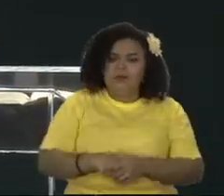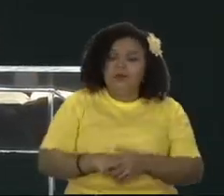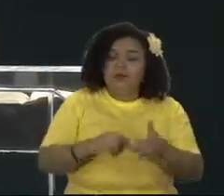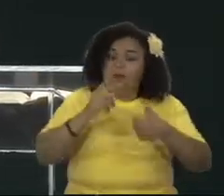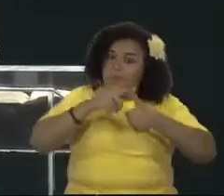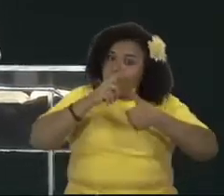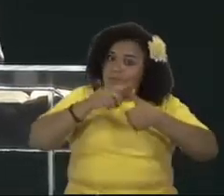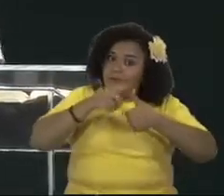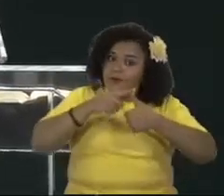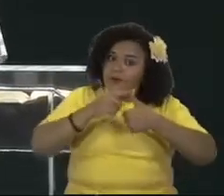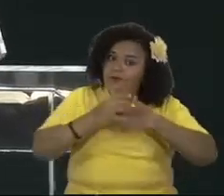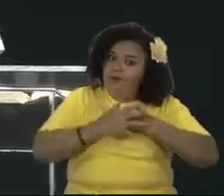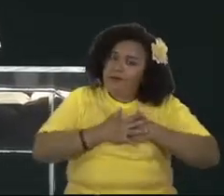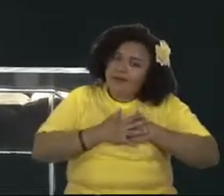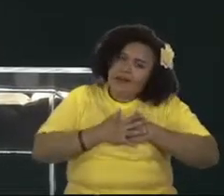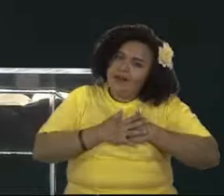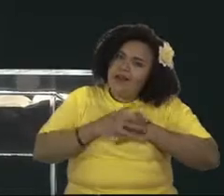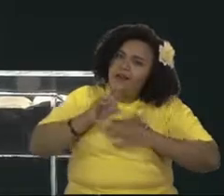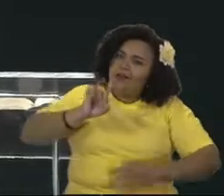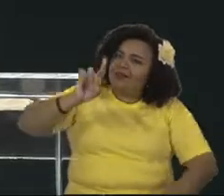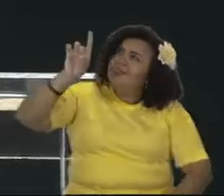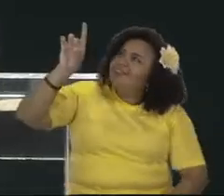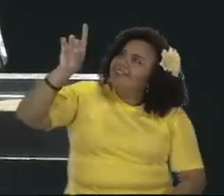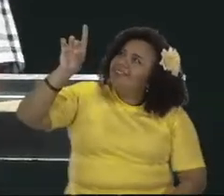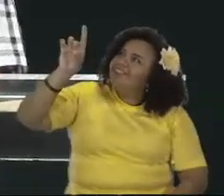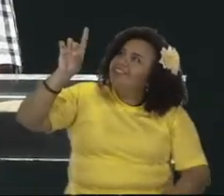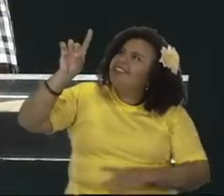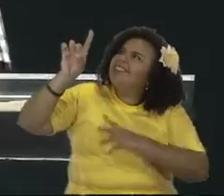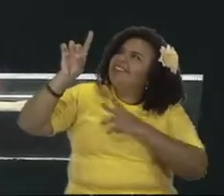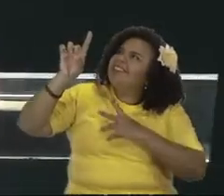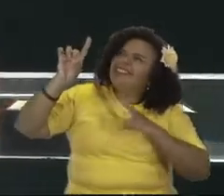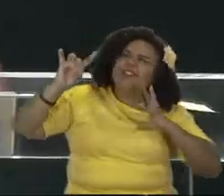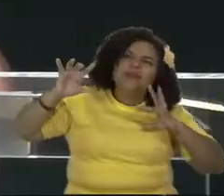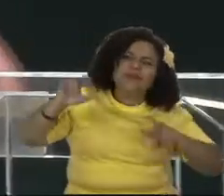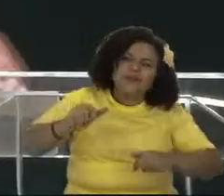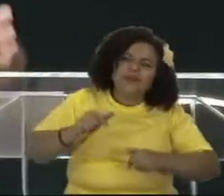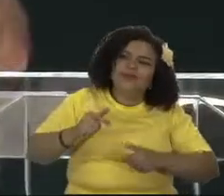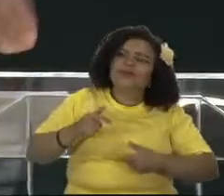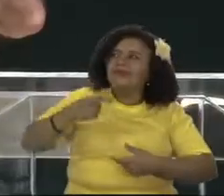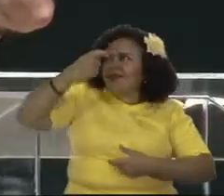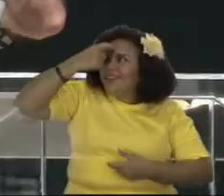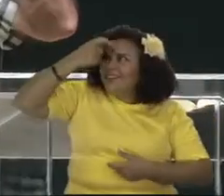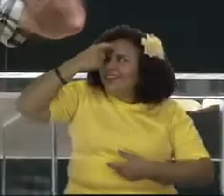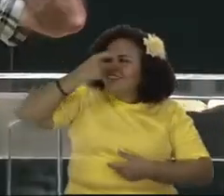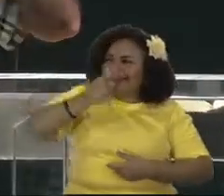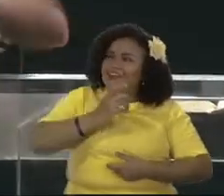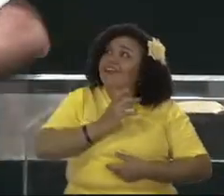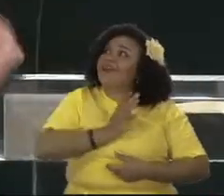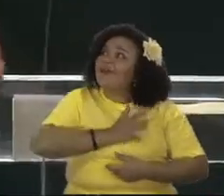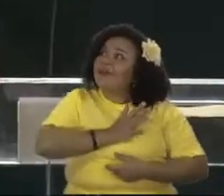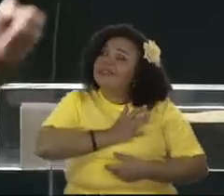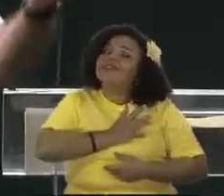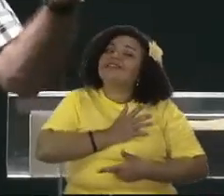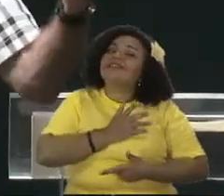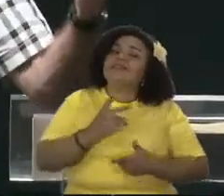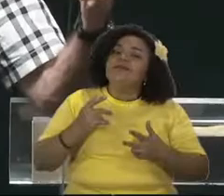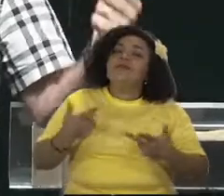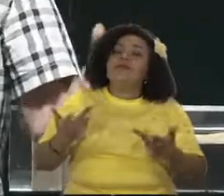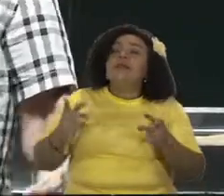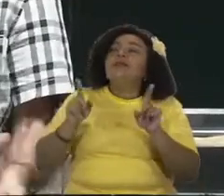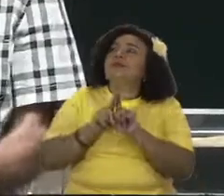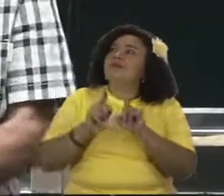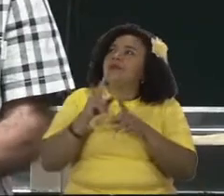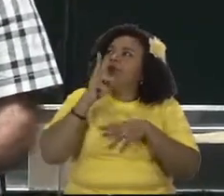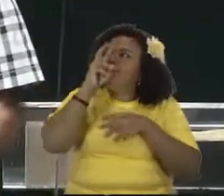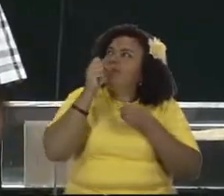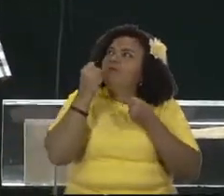your soul. The first commandment, it is love your God with all your heart, with all your